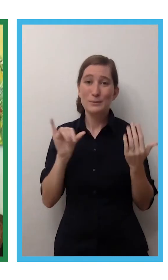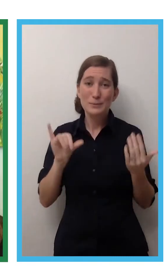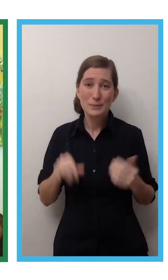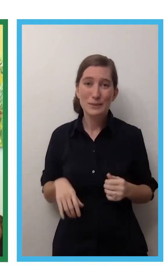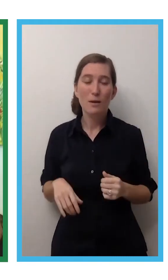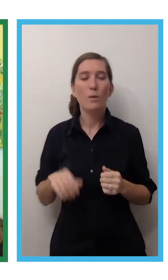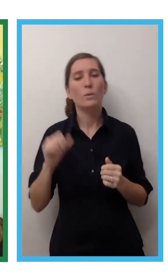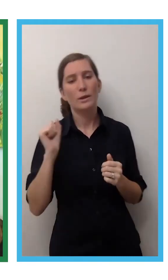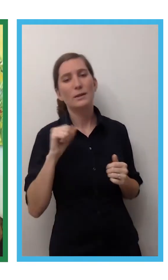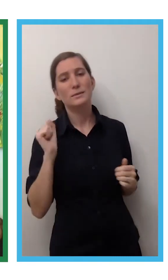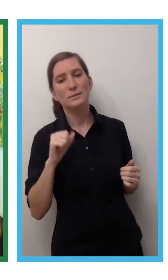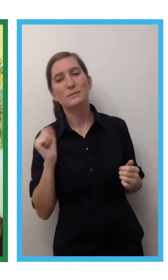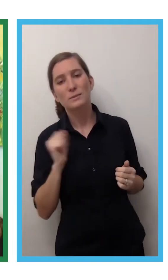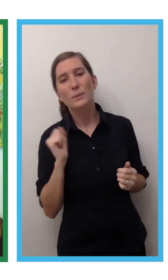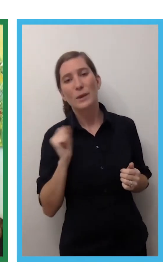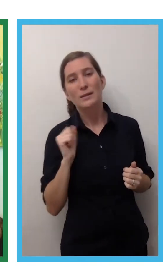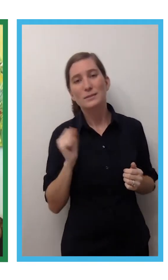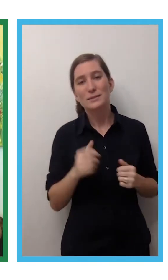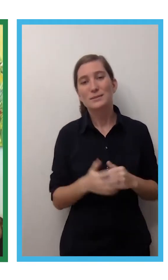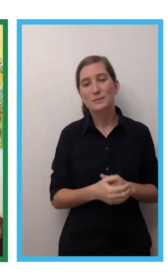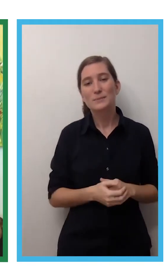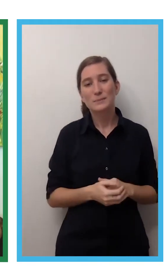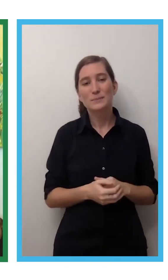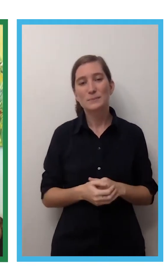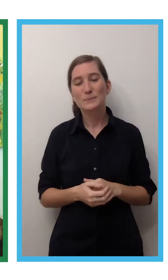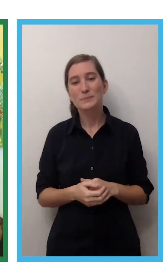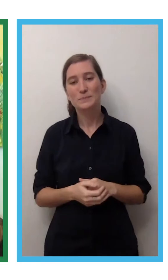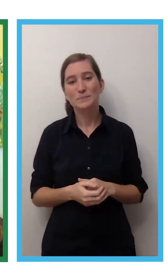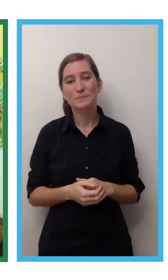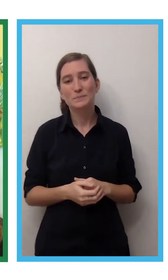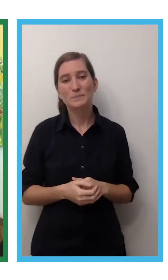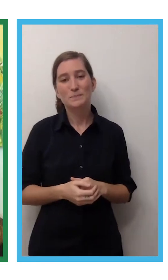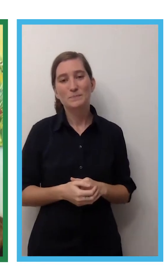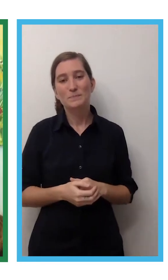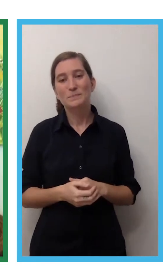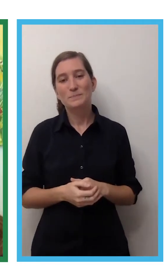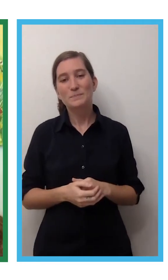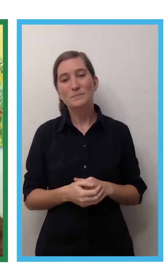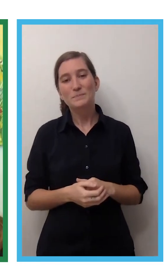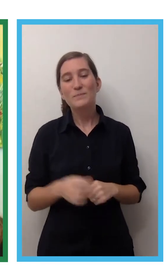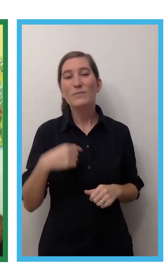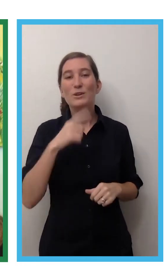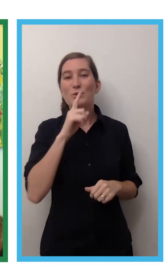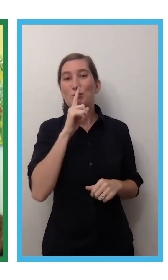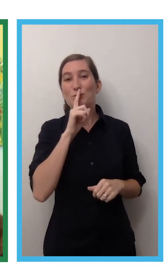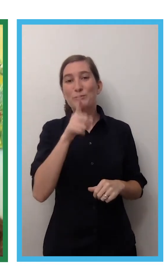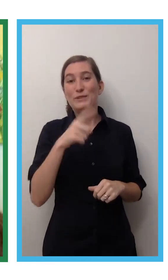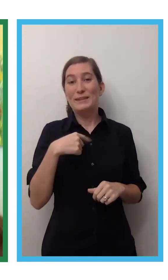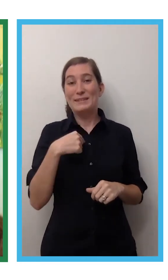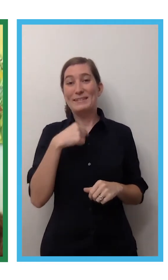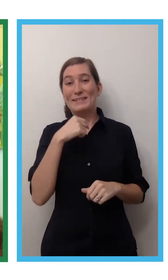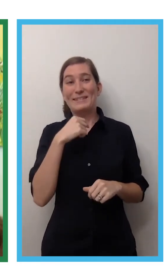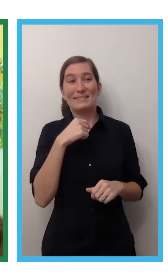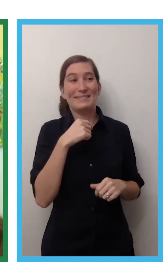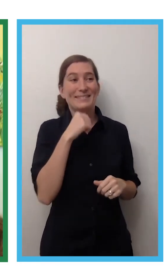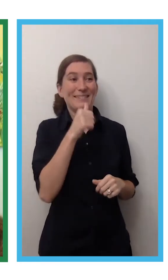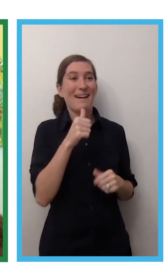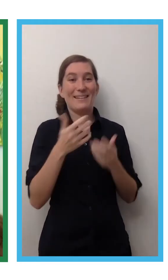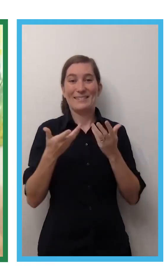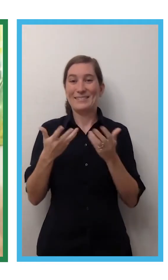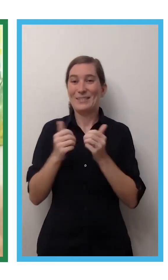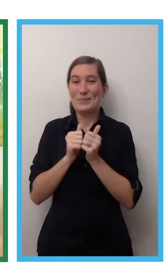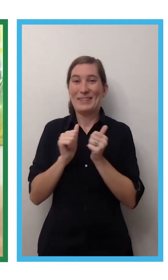bank vaults or ATM machines in a while, but but they need a lot of the